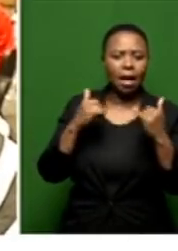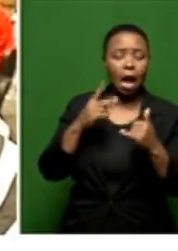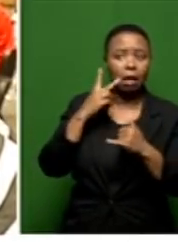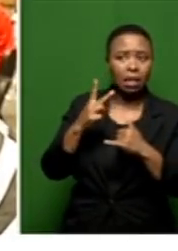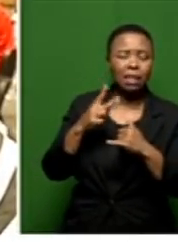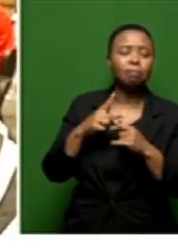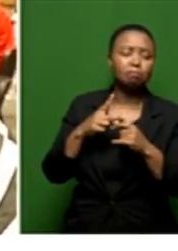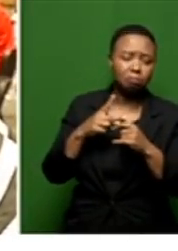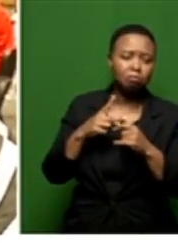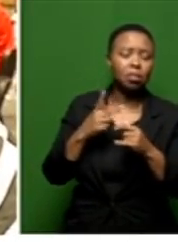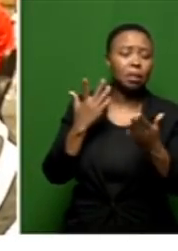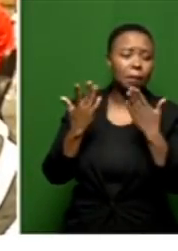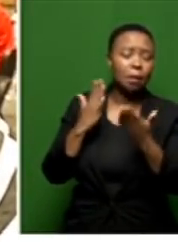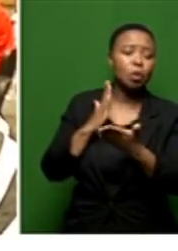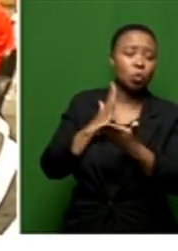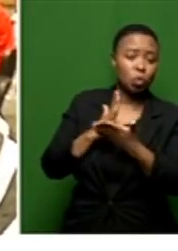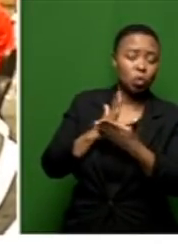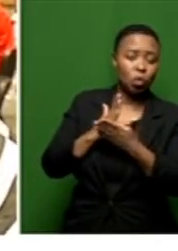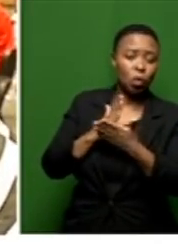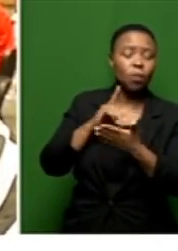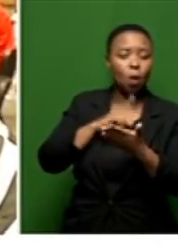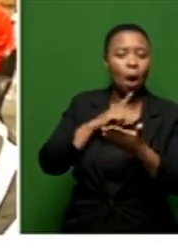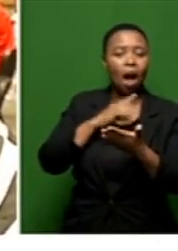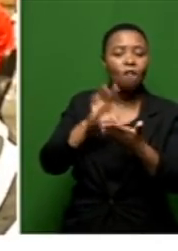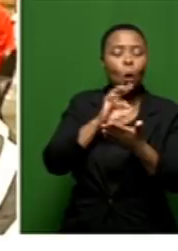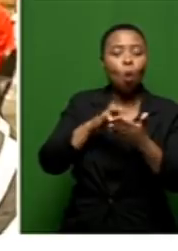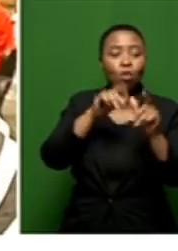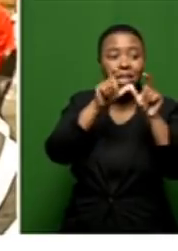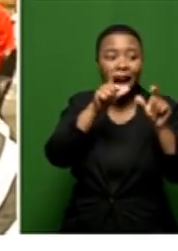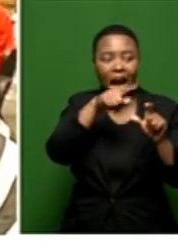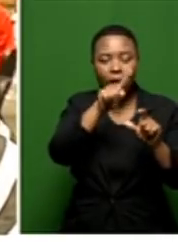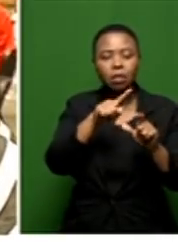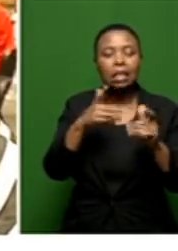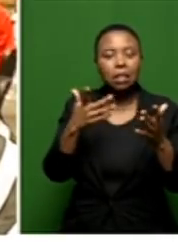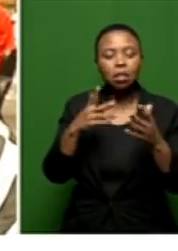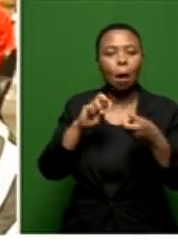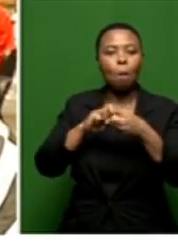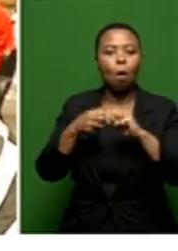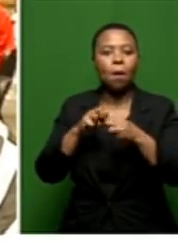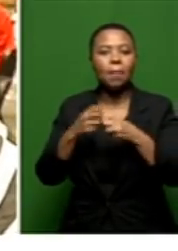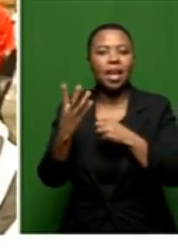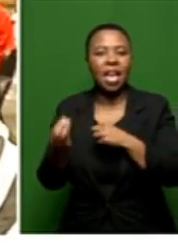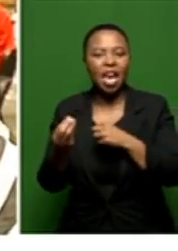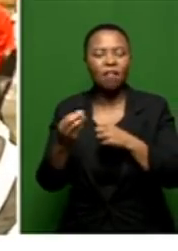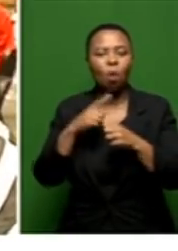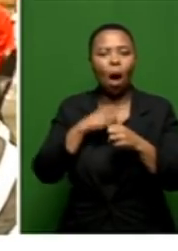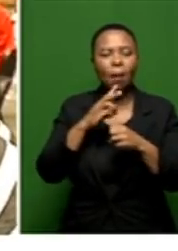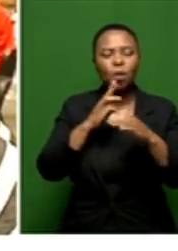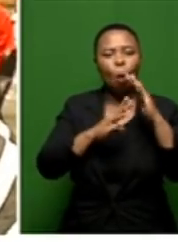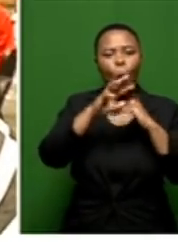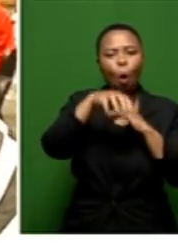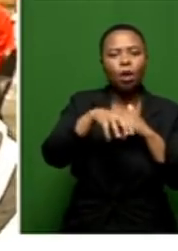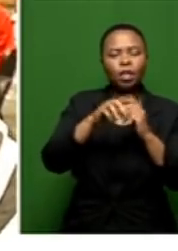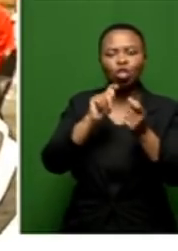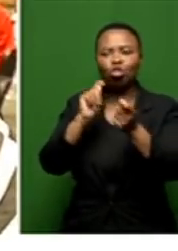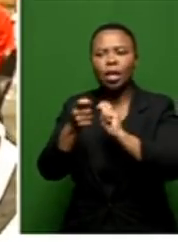some level that may have been true, because voters also then started to experience problems when trying to change the wards where they were going to